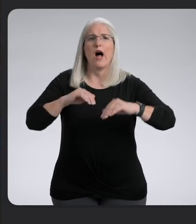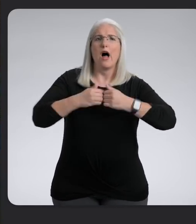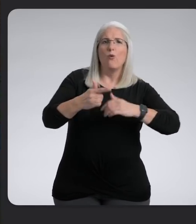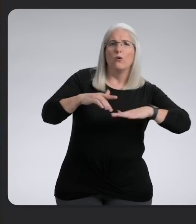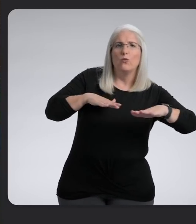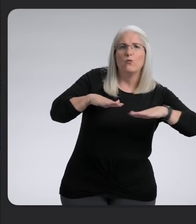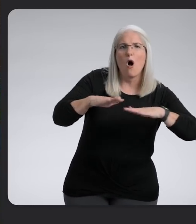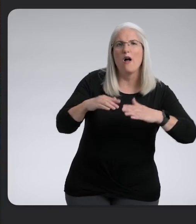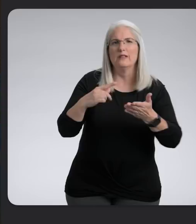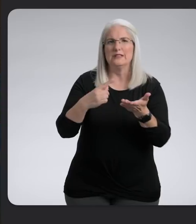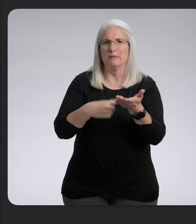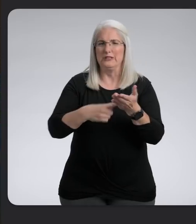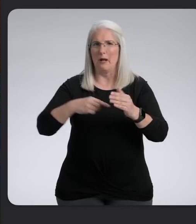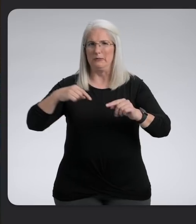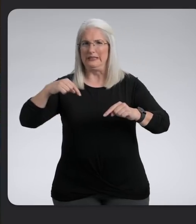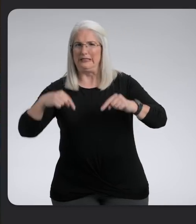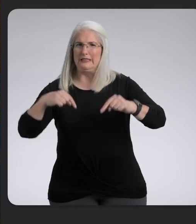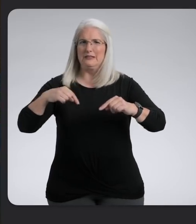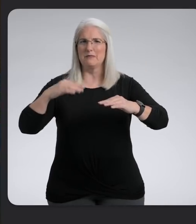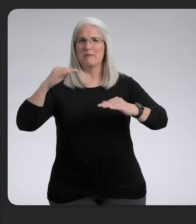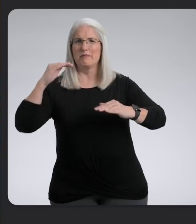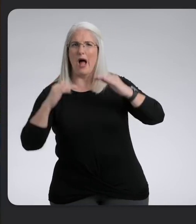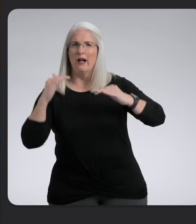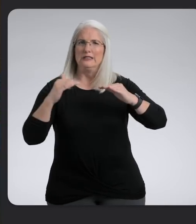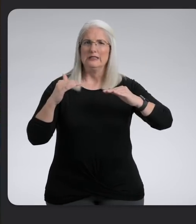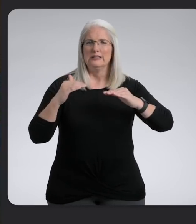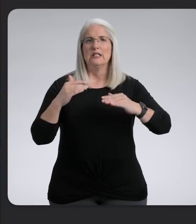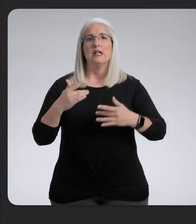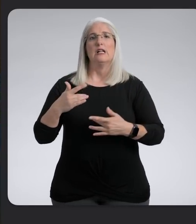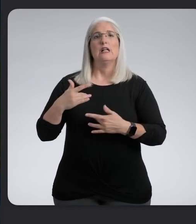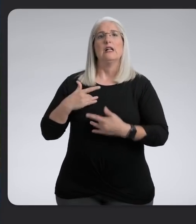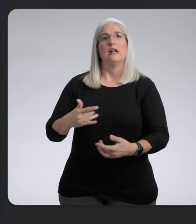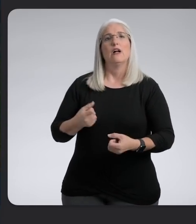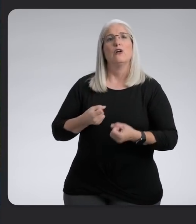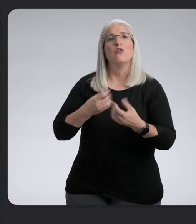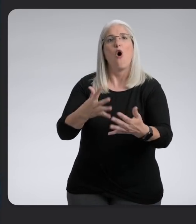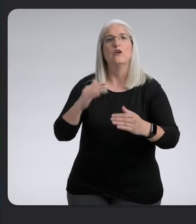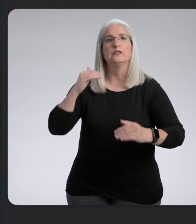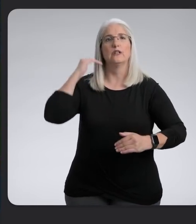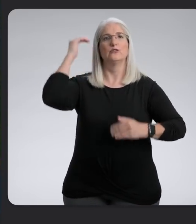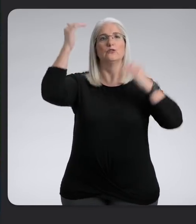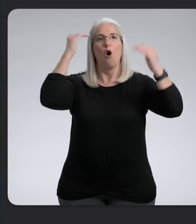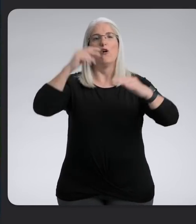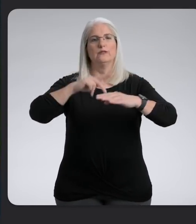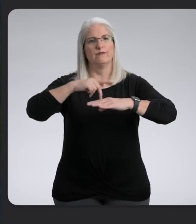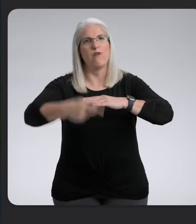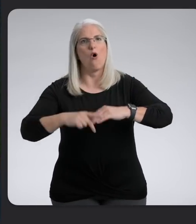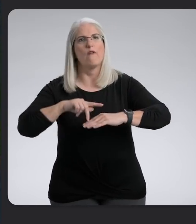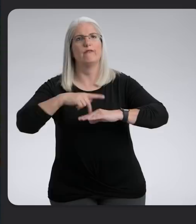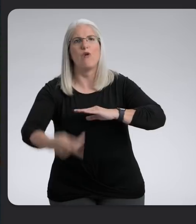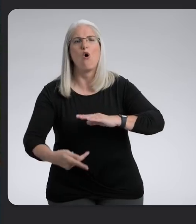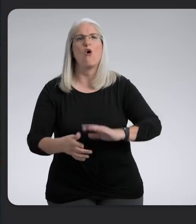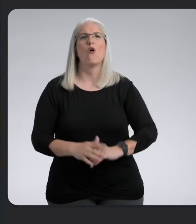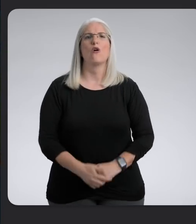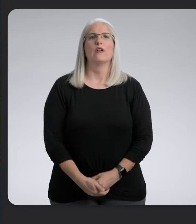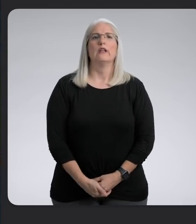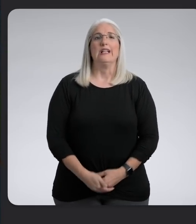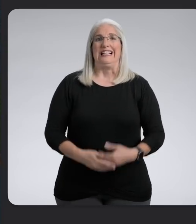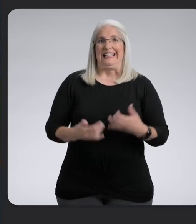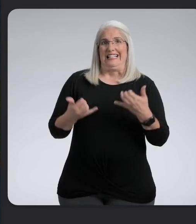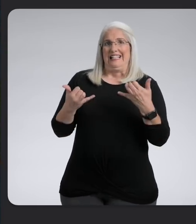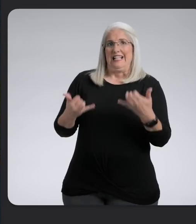gait impairment. This is the leading cause of falls in adults. Currently, fall risk is assessed by a care provider